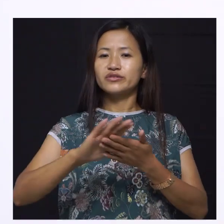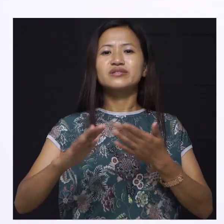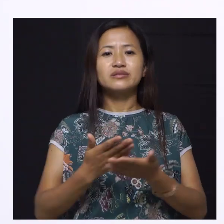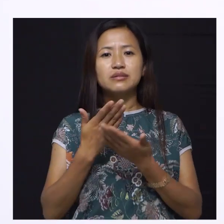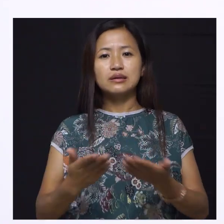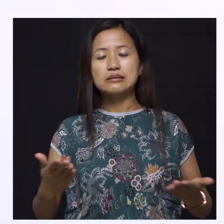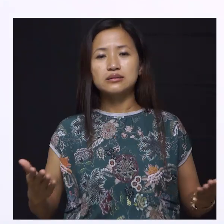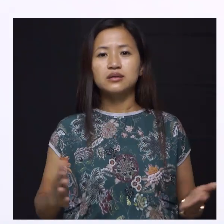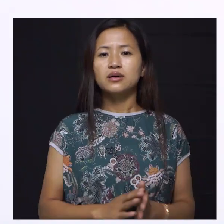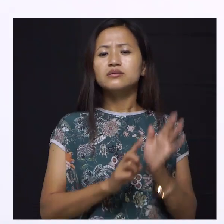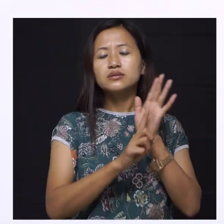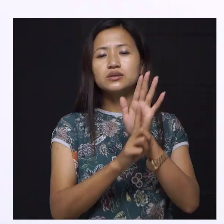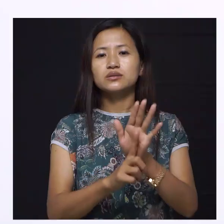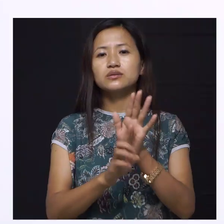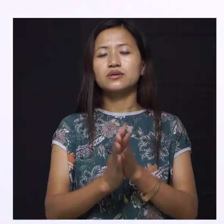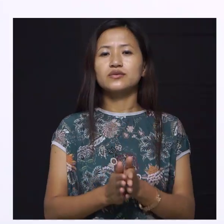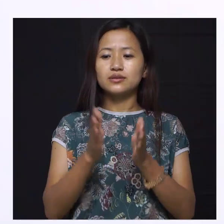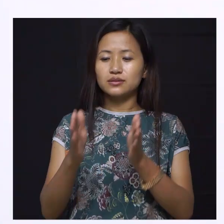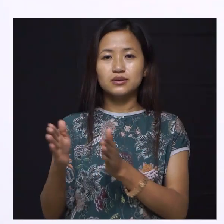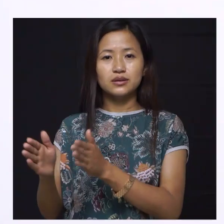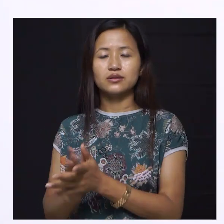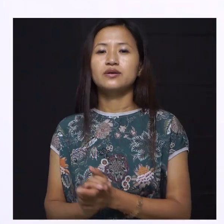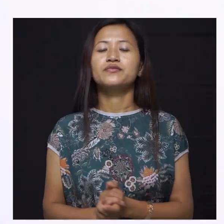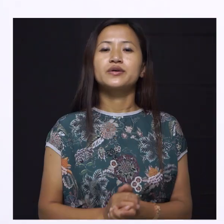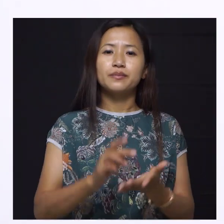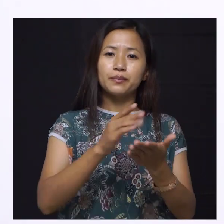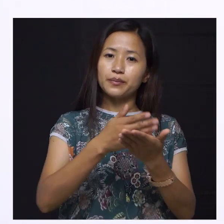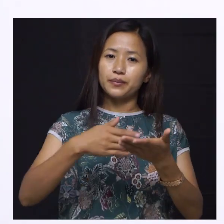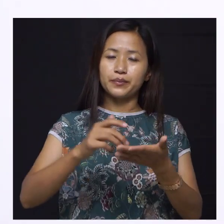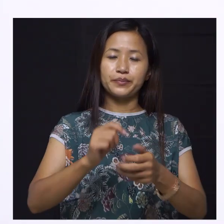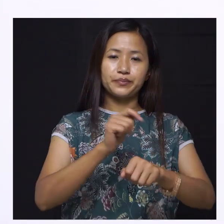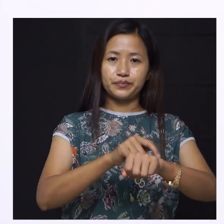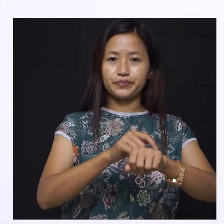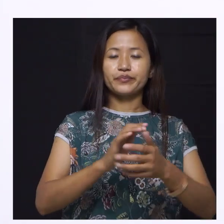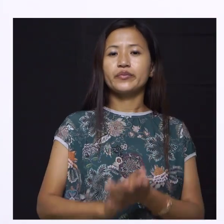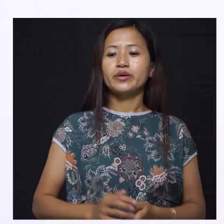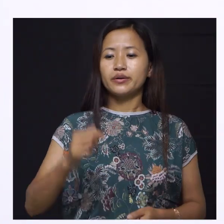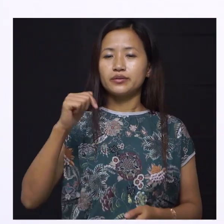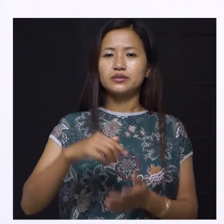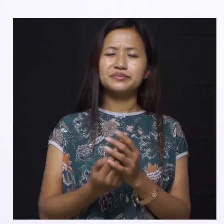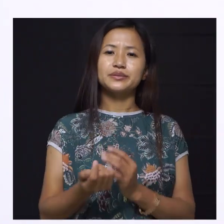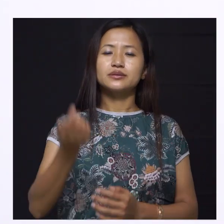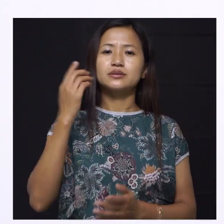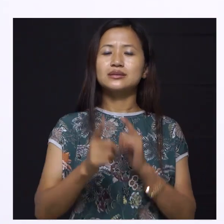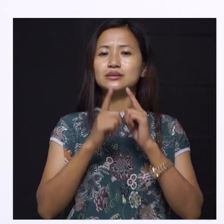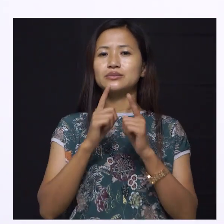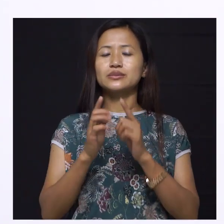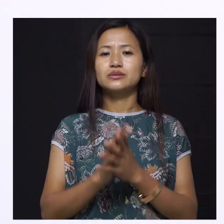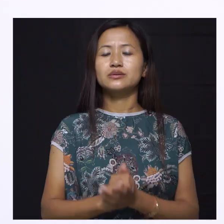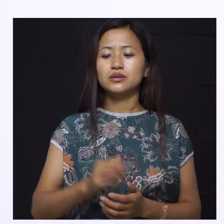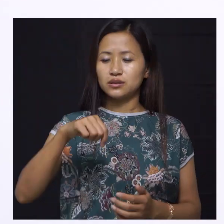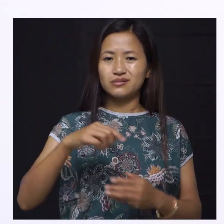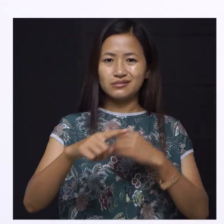That also shows the setting of that particular time. In our present day, we don't see anybody spinning at